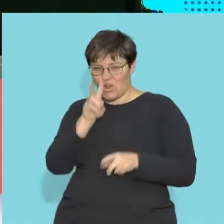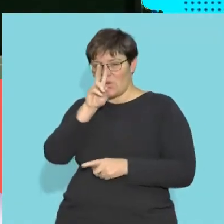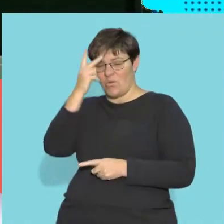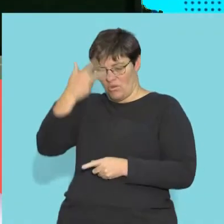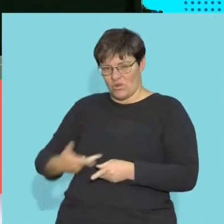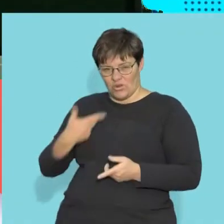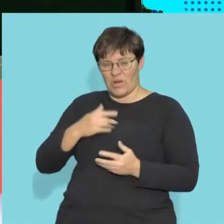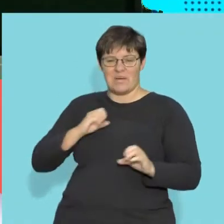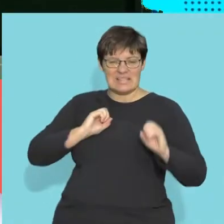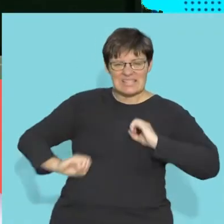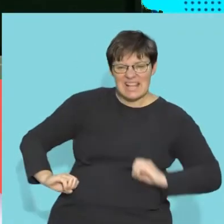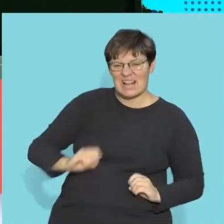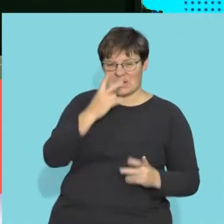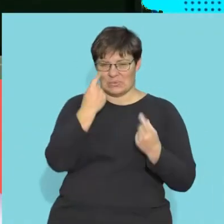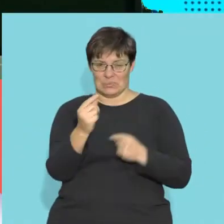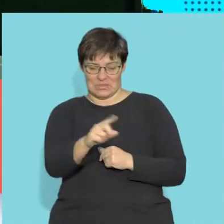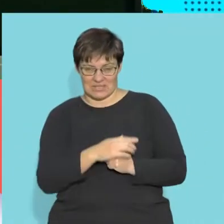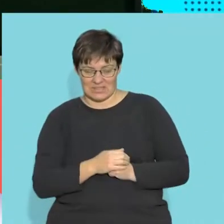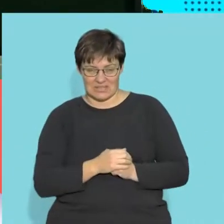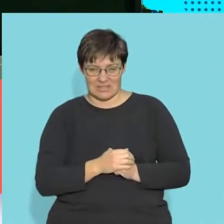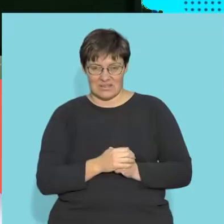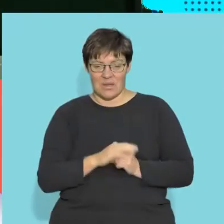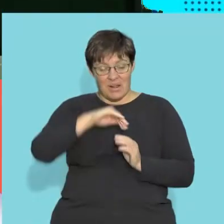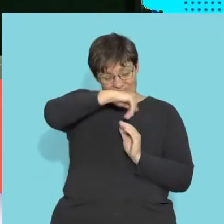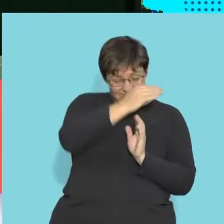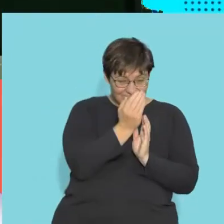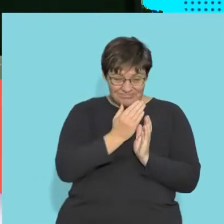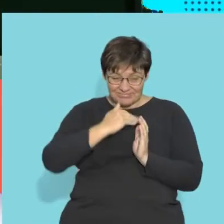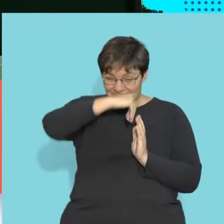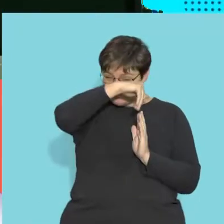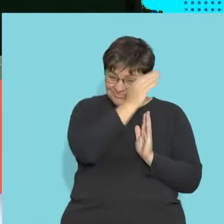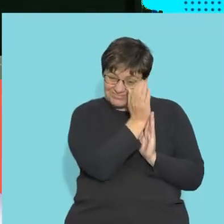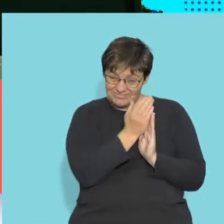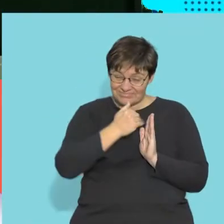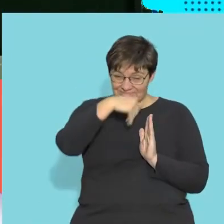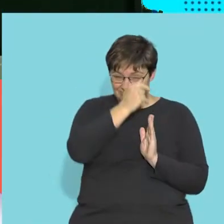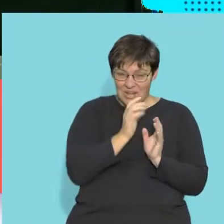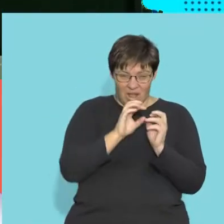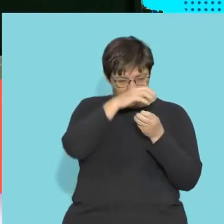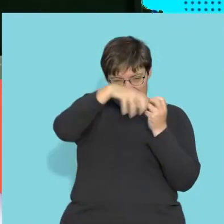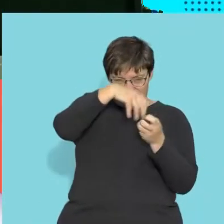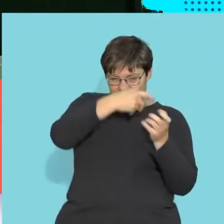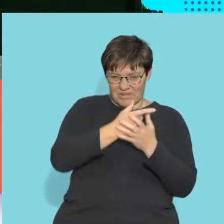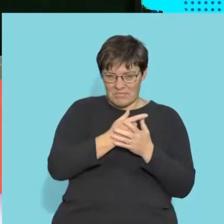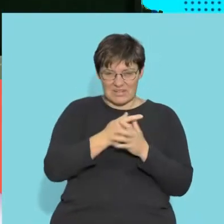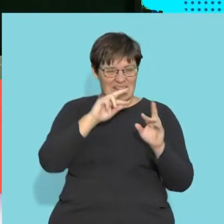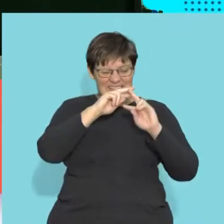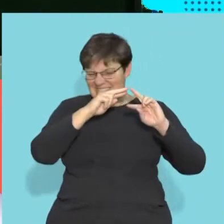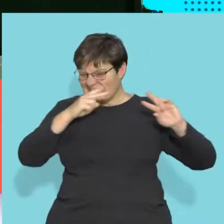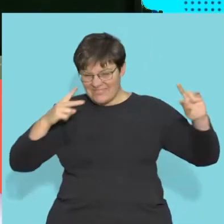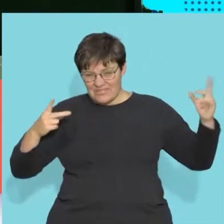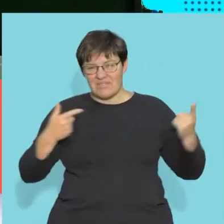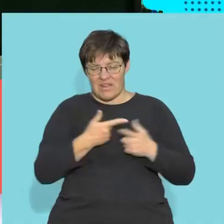your cell must do. And as I said, it's wrapped around in this bundle with all different things called